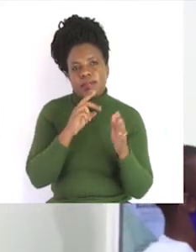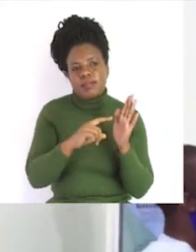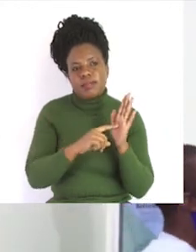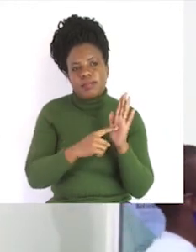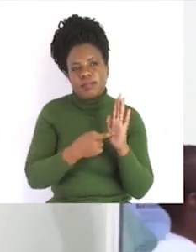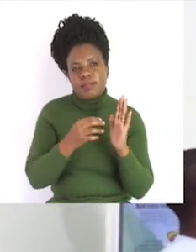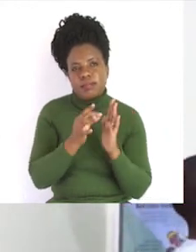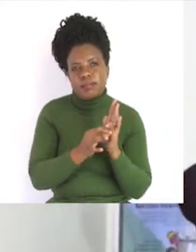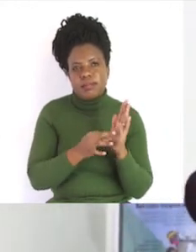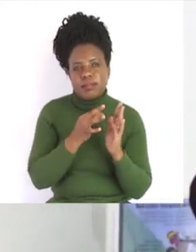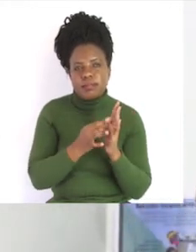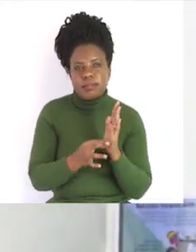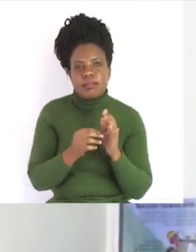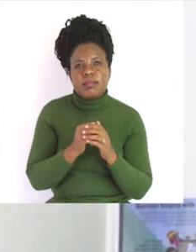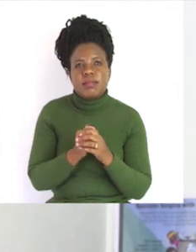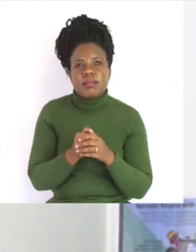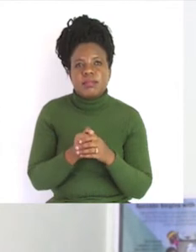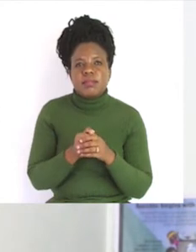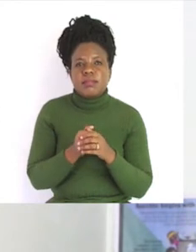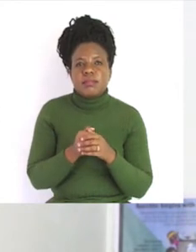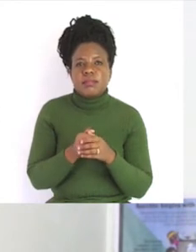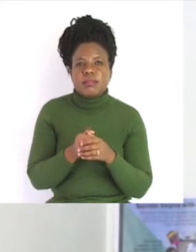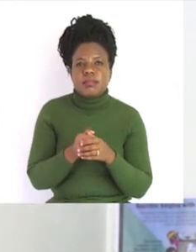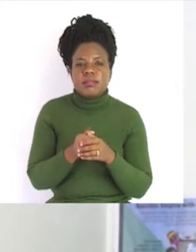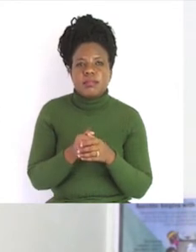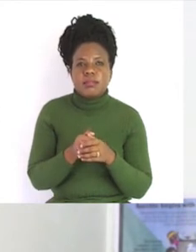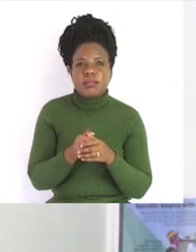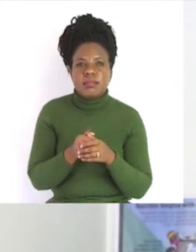it. So here I have